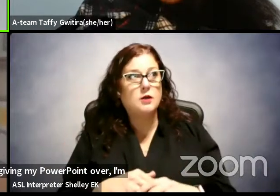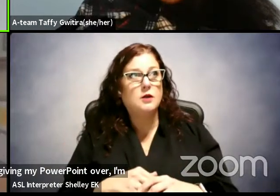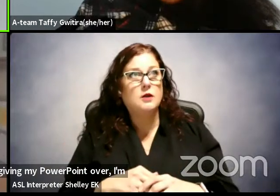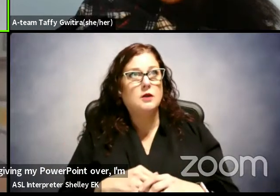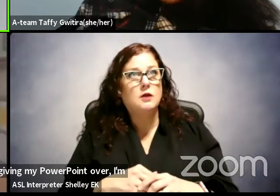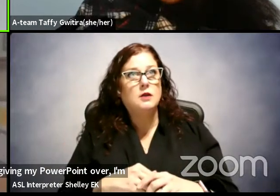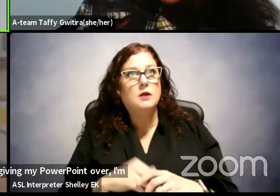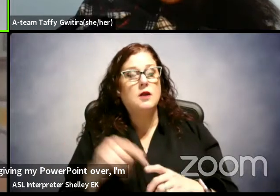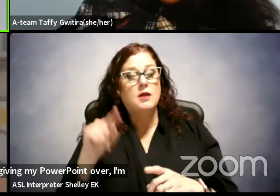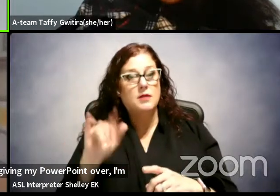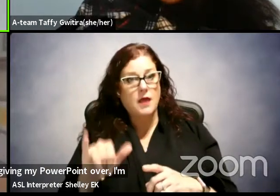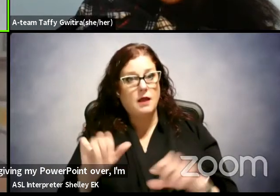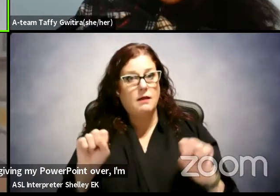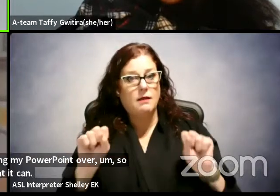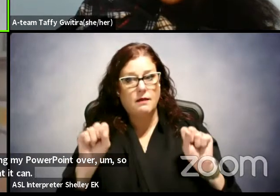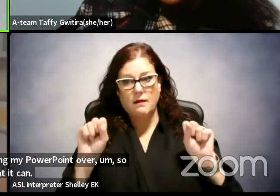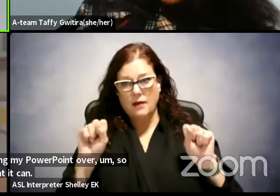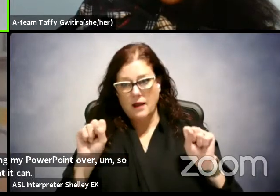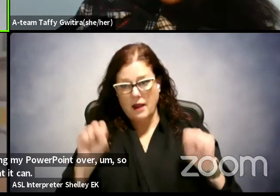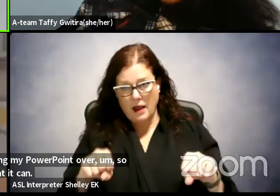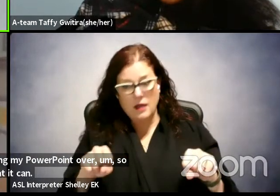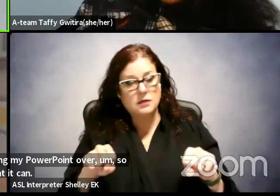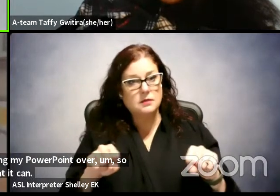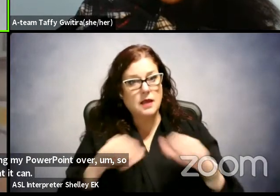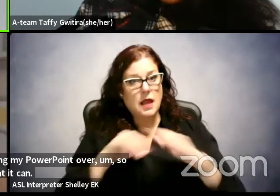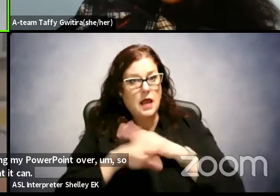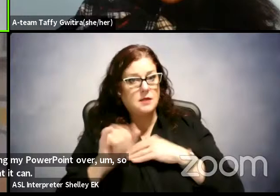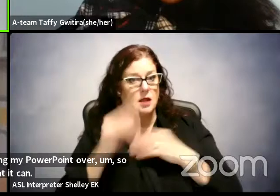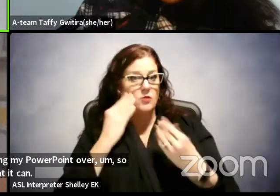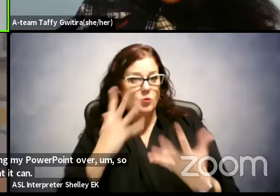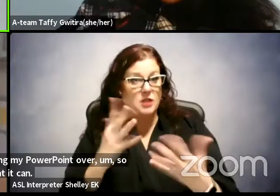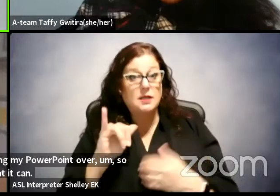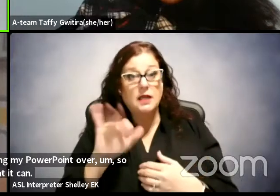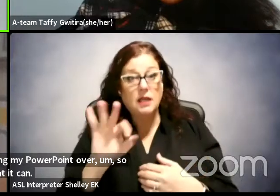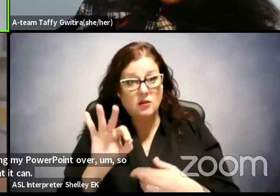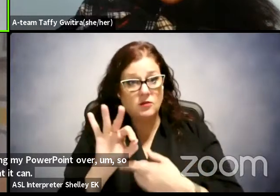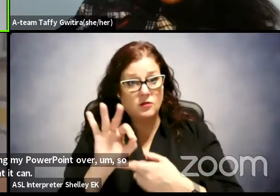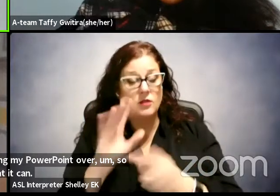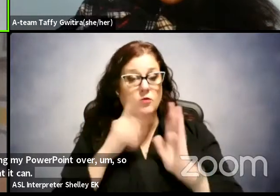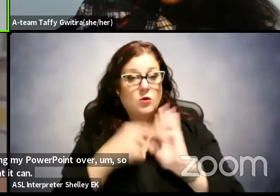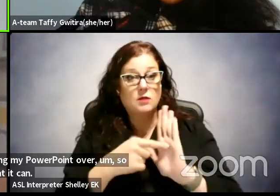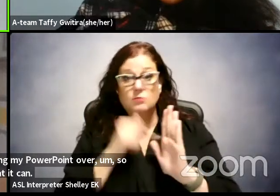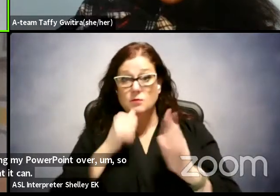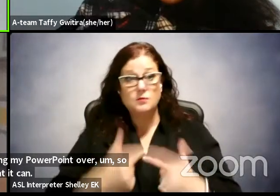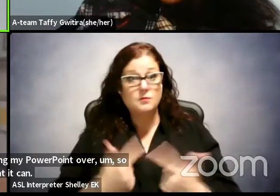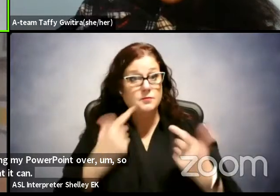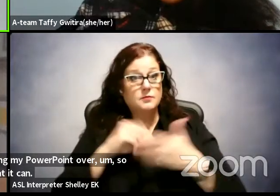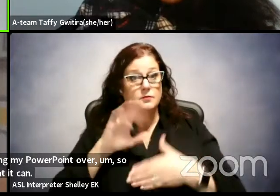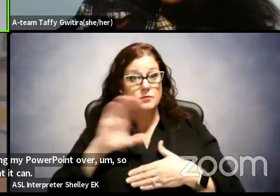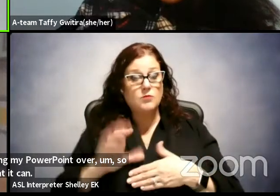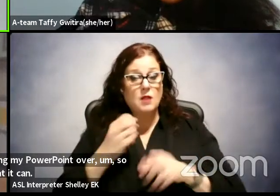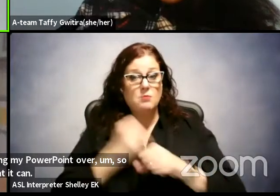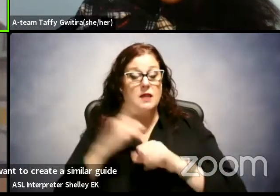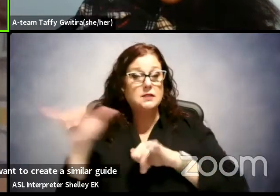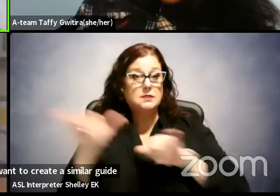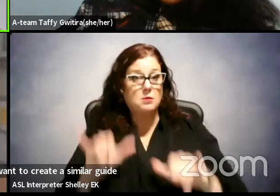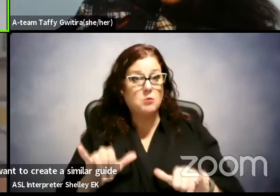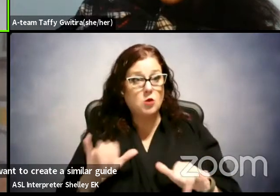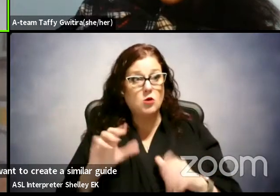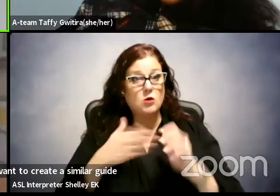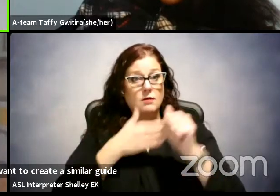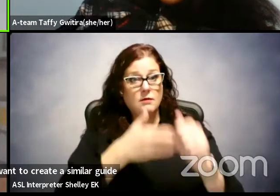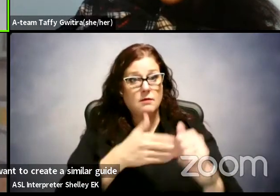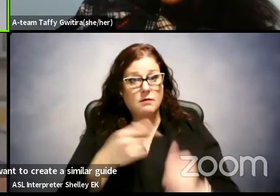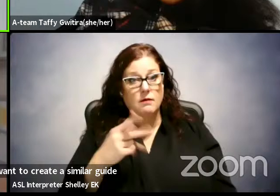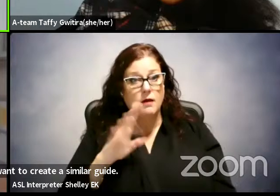that so that you can access the information. If you, for instance, if you don't live in Chicago and you want to create a similar guide,